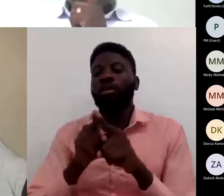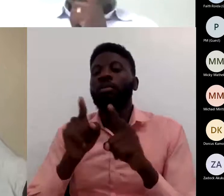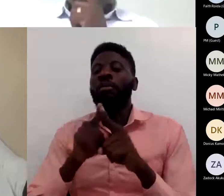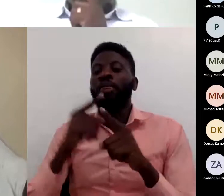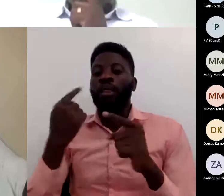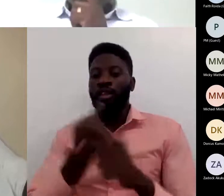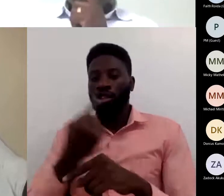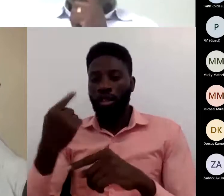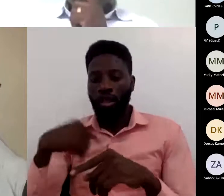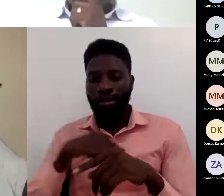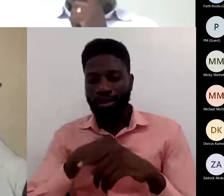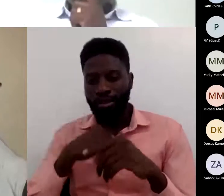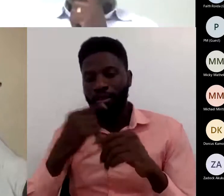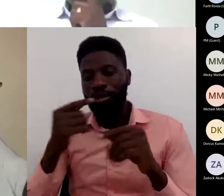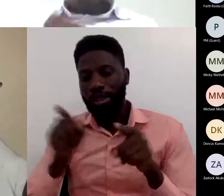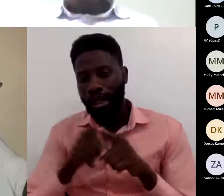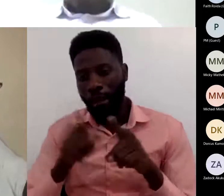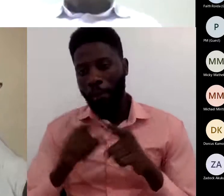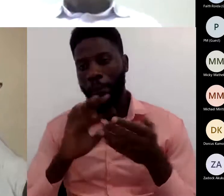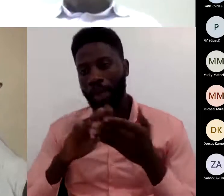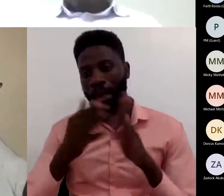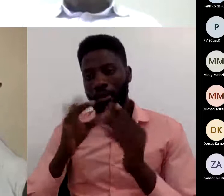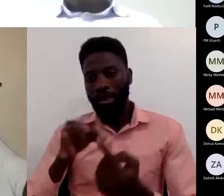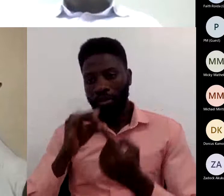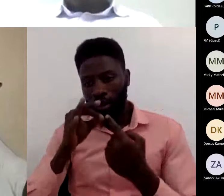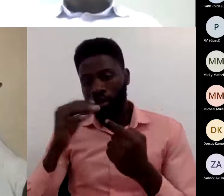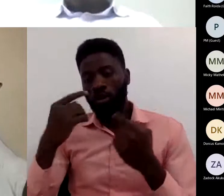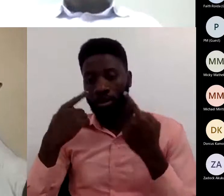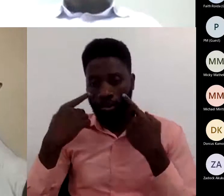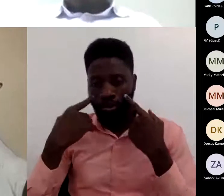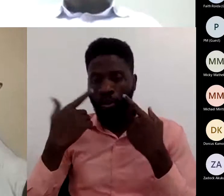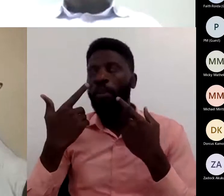us coming as unique as we are. When you look at